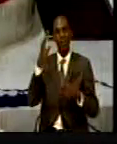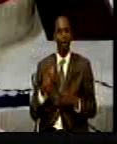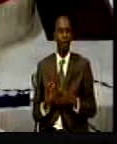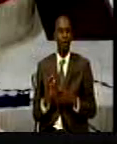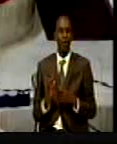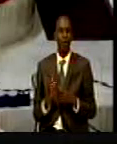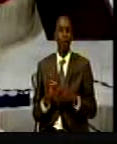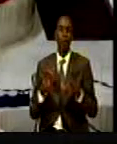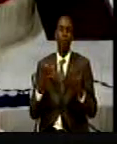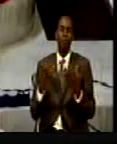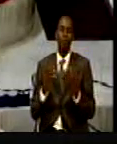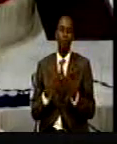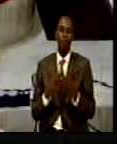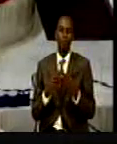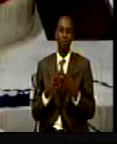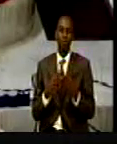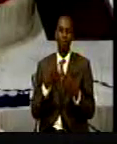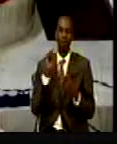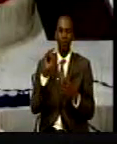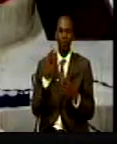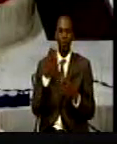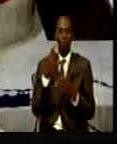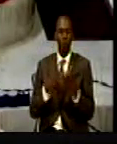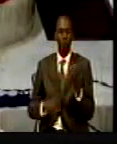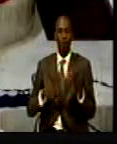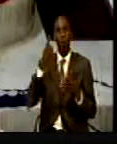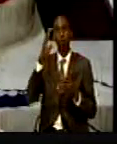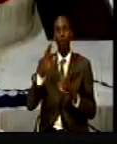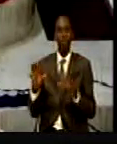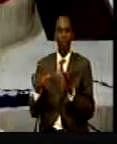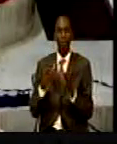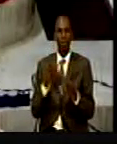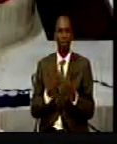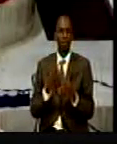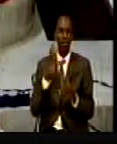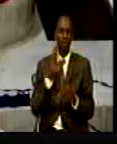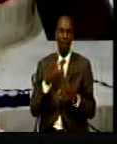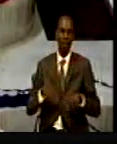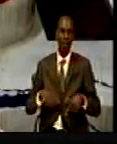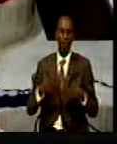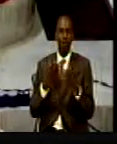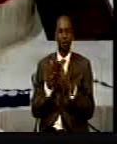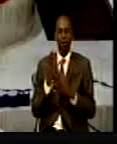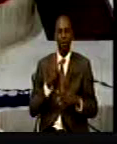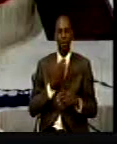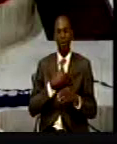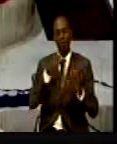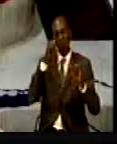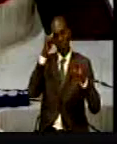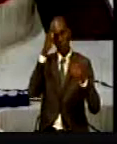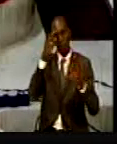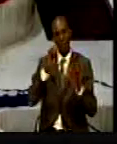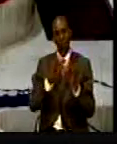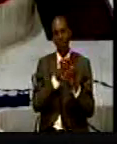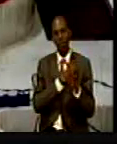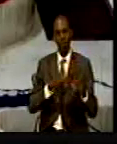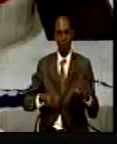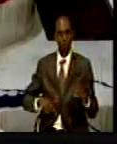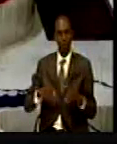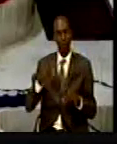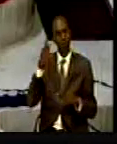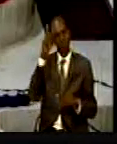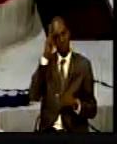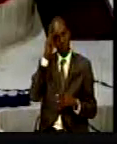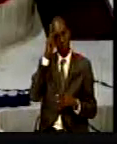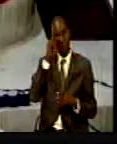testify what God has done in my life through our Father in the Lord, WFA Kumuyi, when he visited the